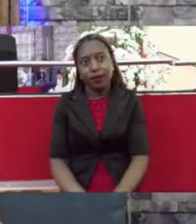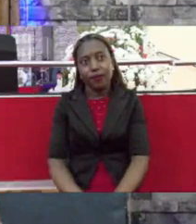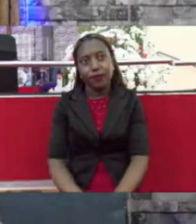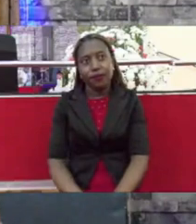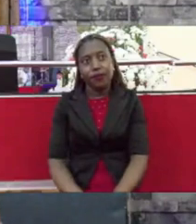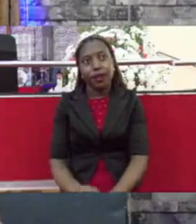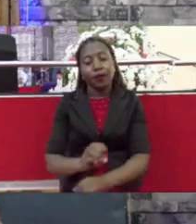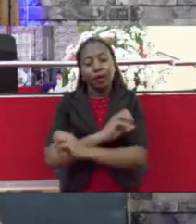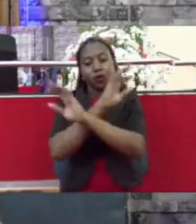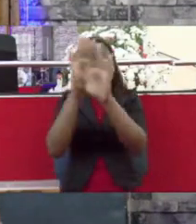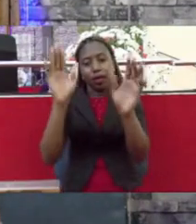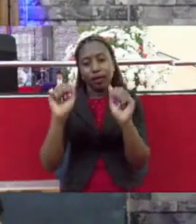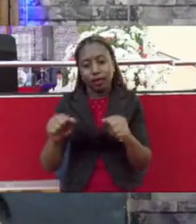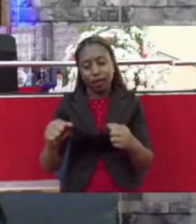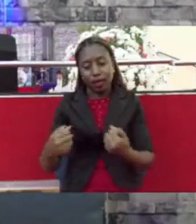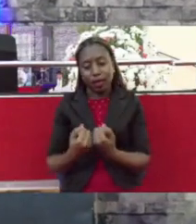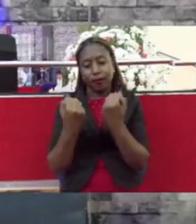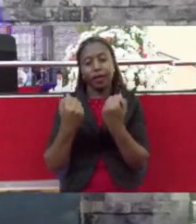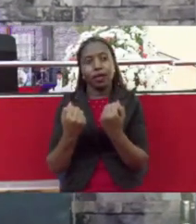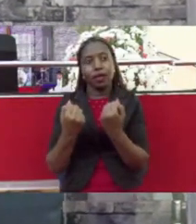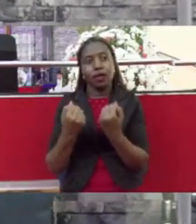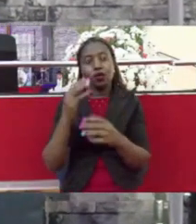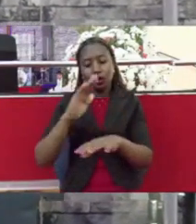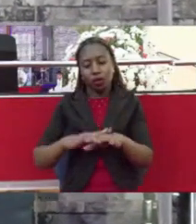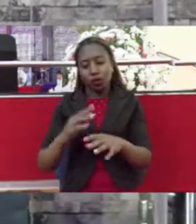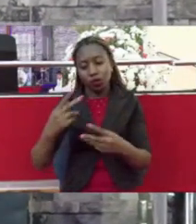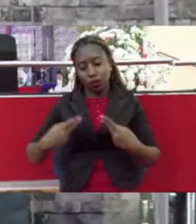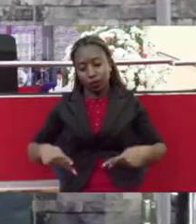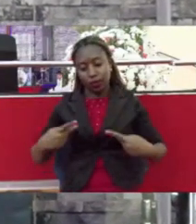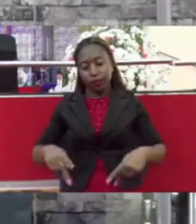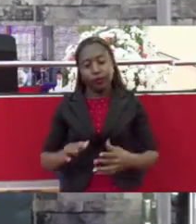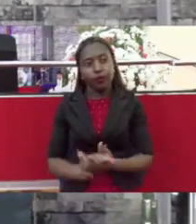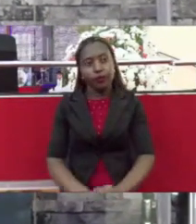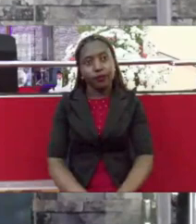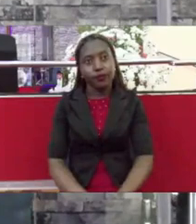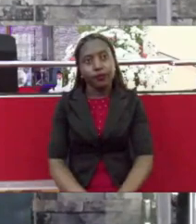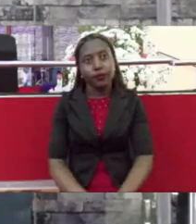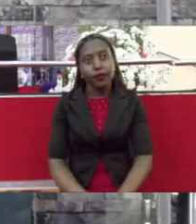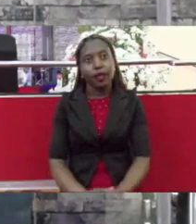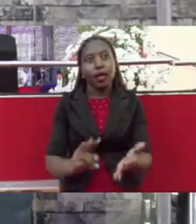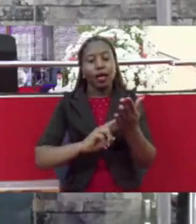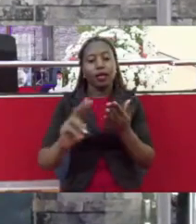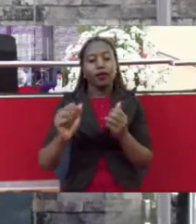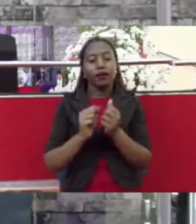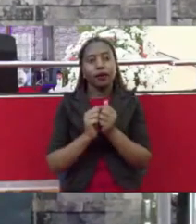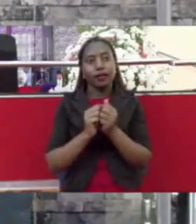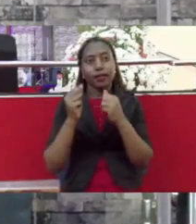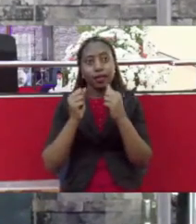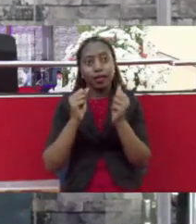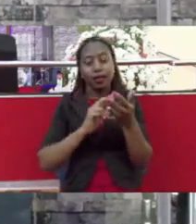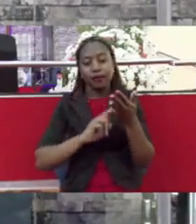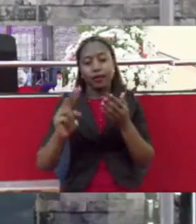dawns for the righteous. Ya kwamba mwangaza waonekana kwa wale walio waaminifu. And in fact, there in verse 7 it continues to say, na ukiangalia pale